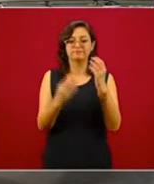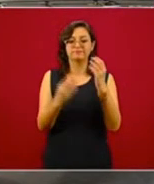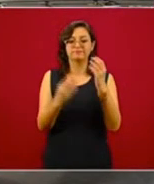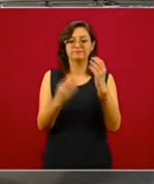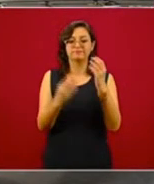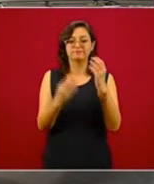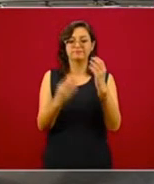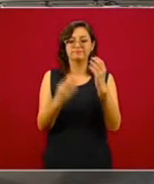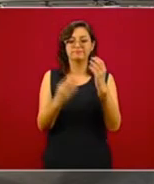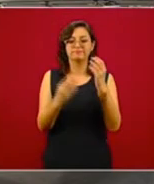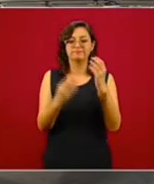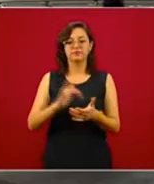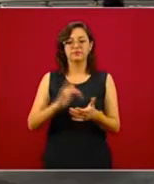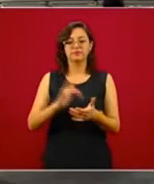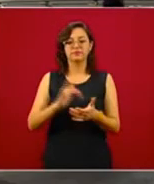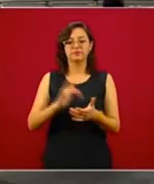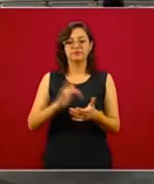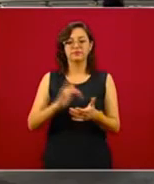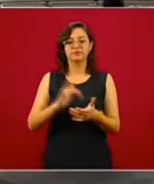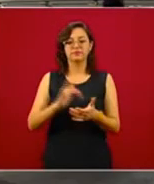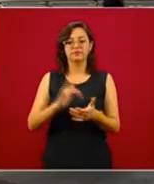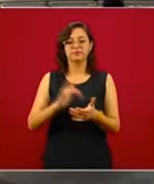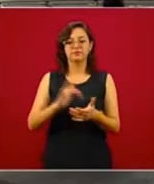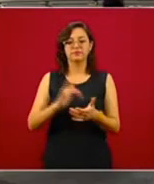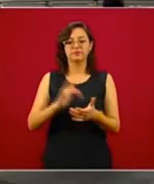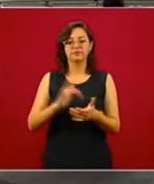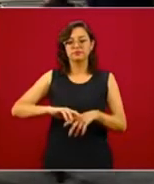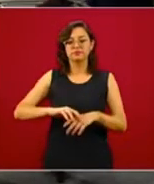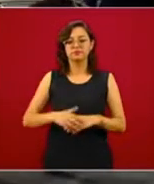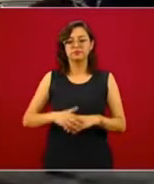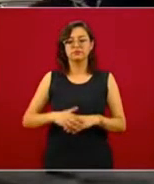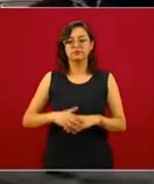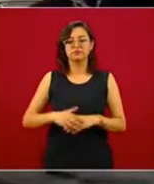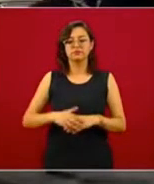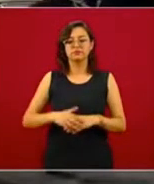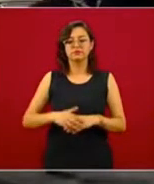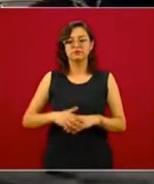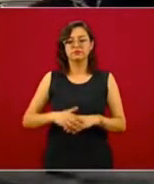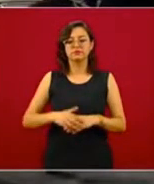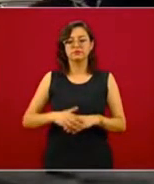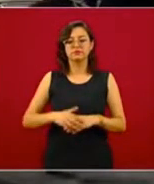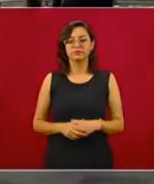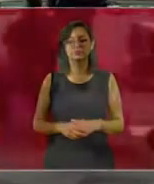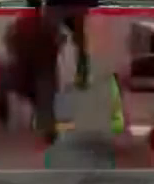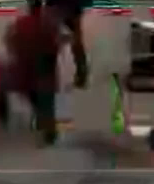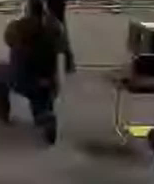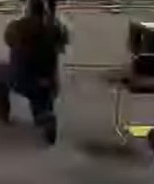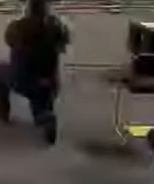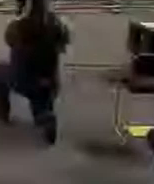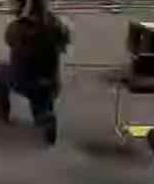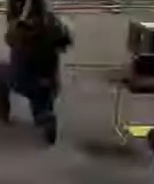and we call it a day. Thank you, Mr. Director and Mr. Secretary.